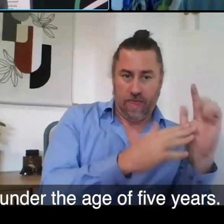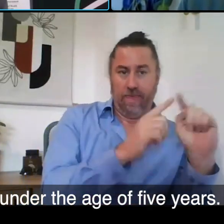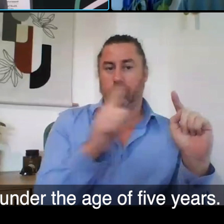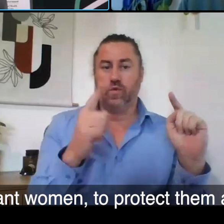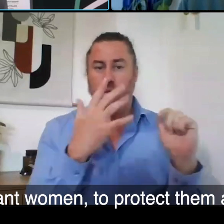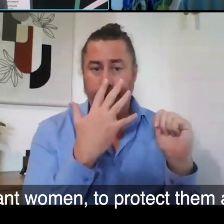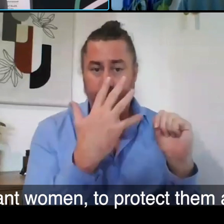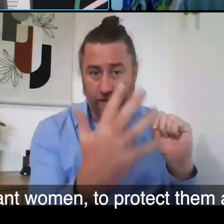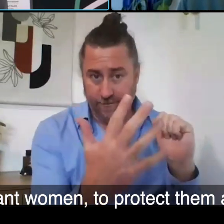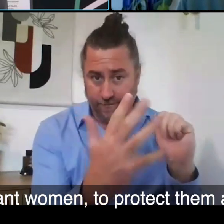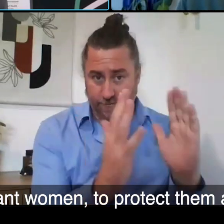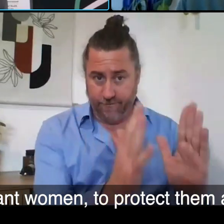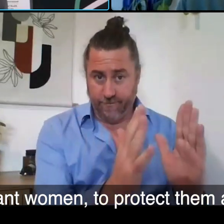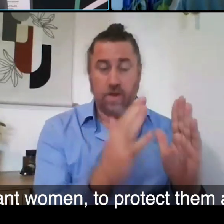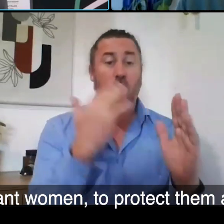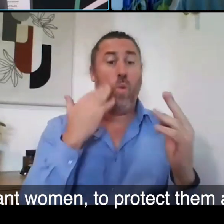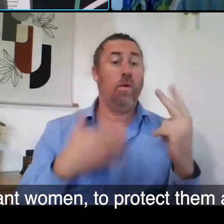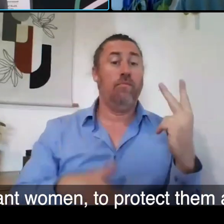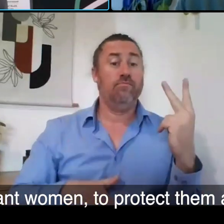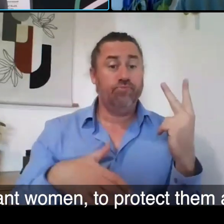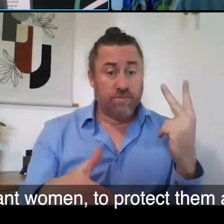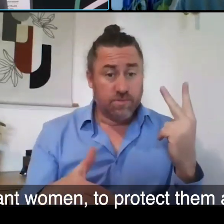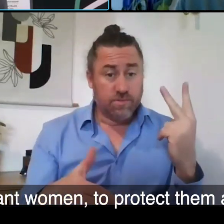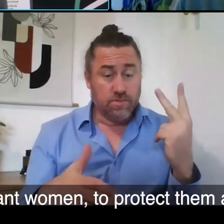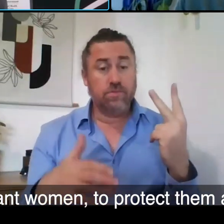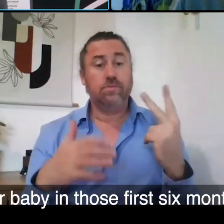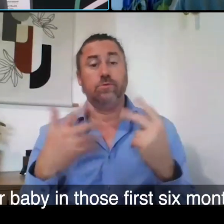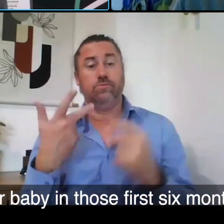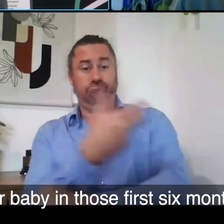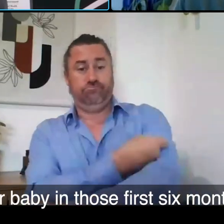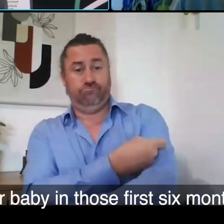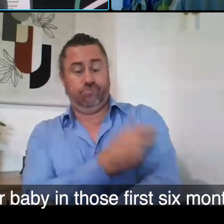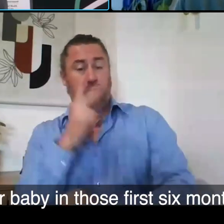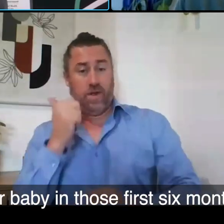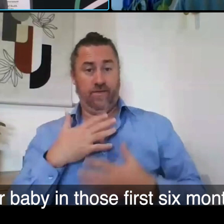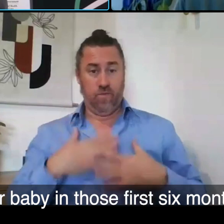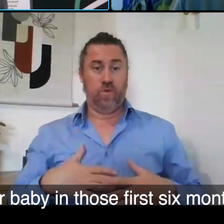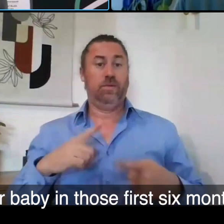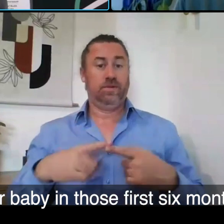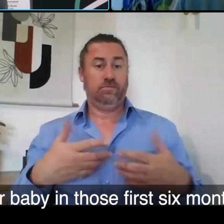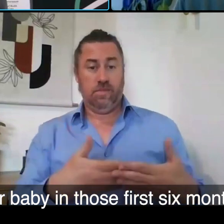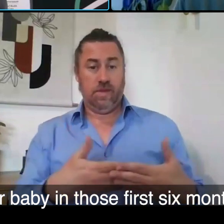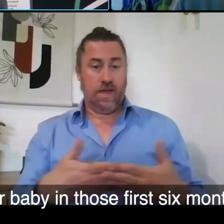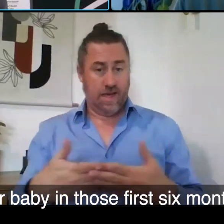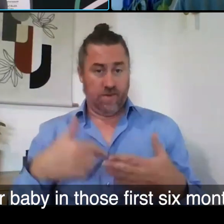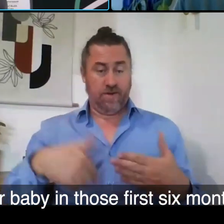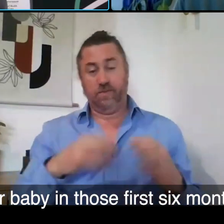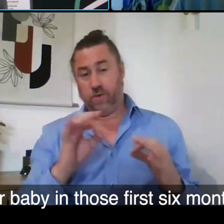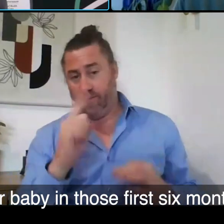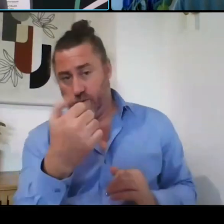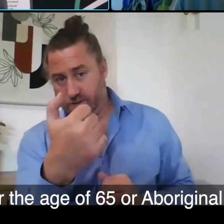years. It's pregnant women to protect them as well as their baby in those first 6